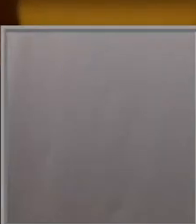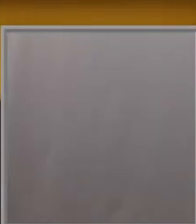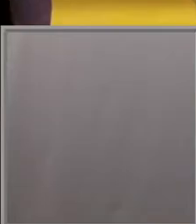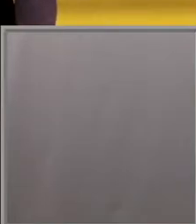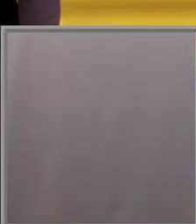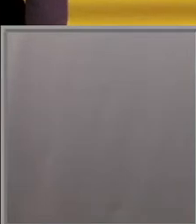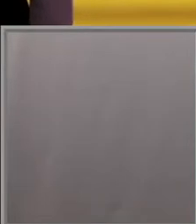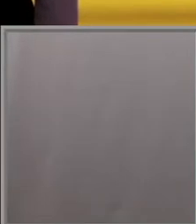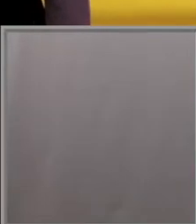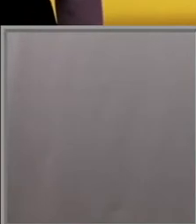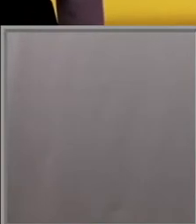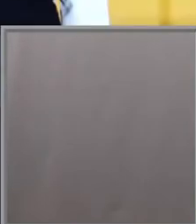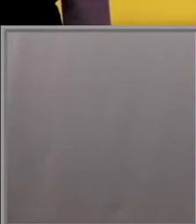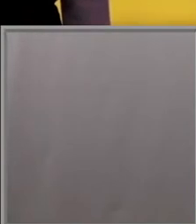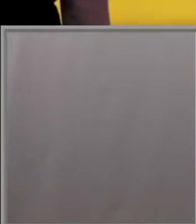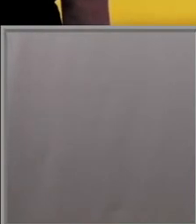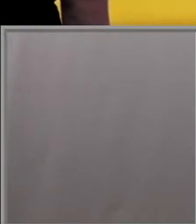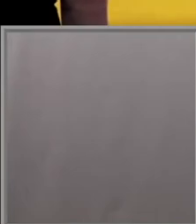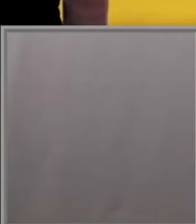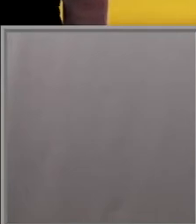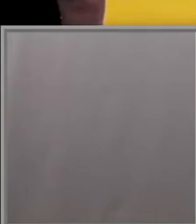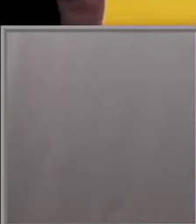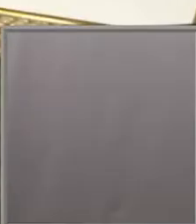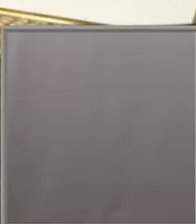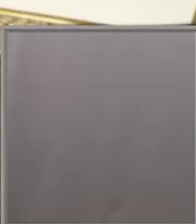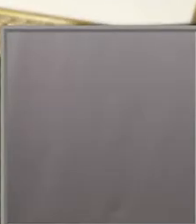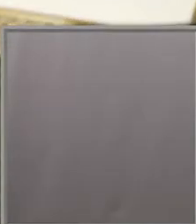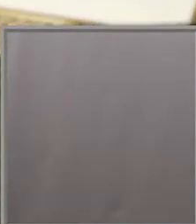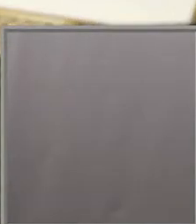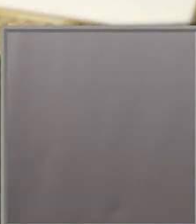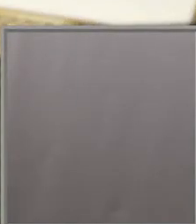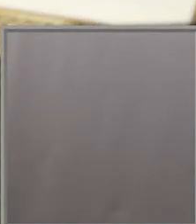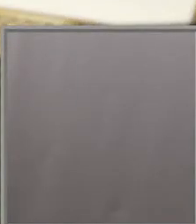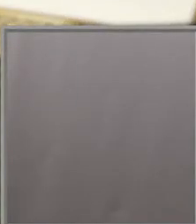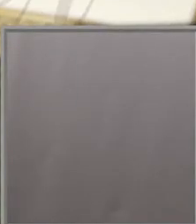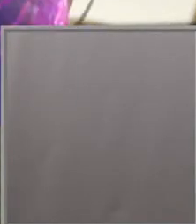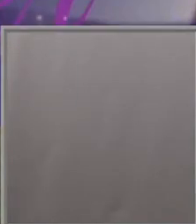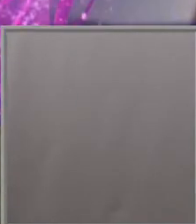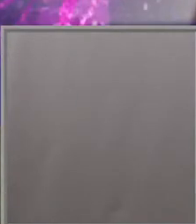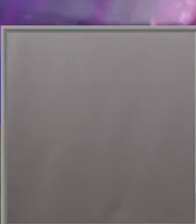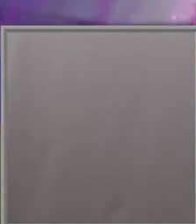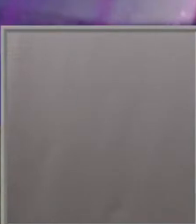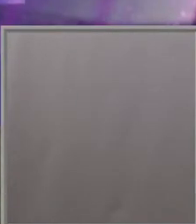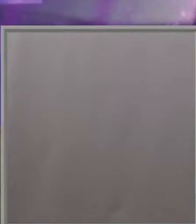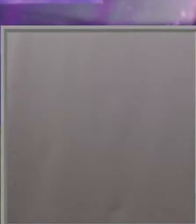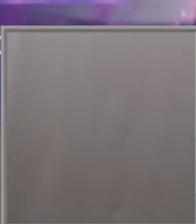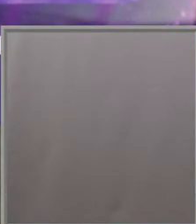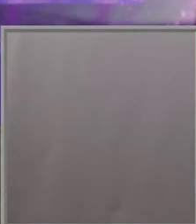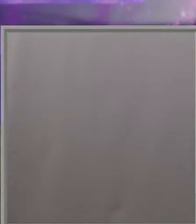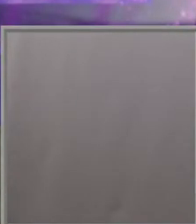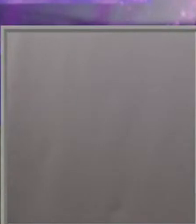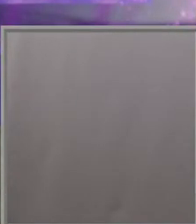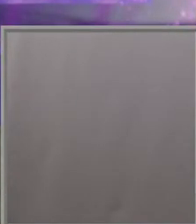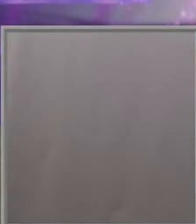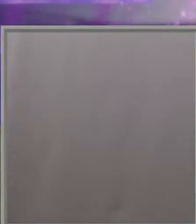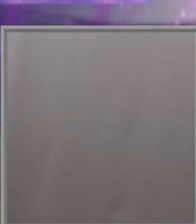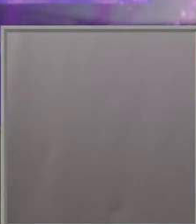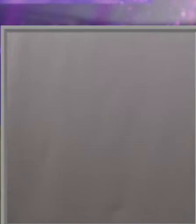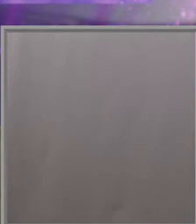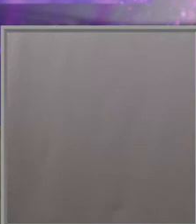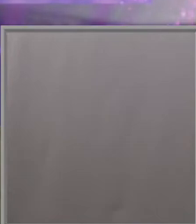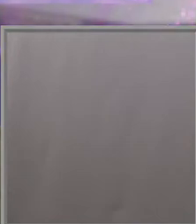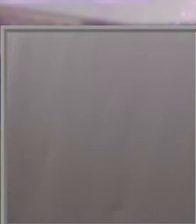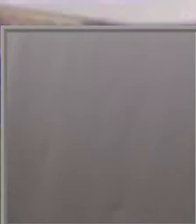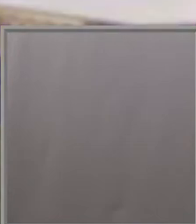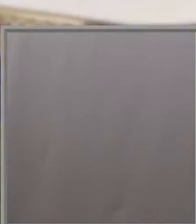to the youth. I assist them to start businesses instead of only looking at